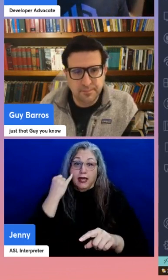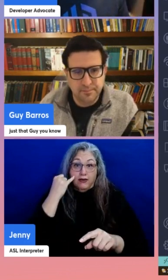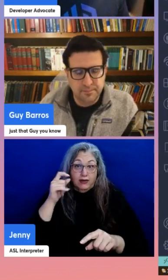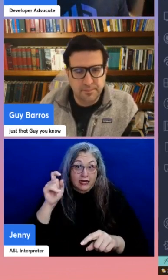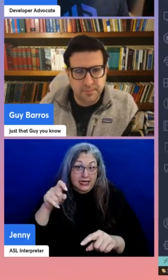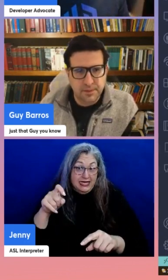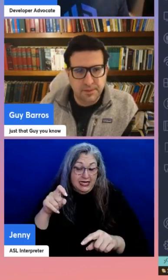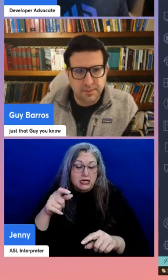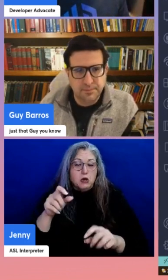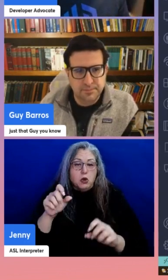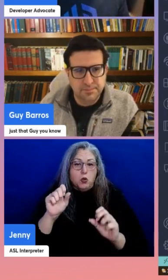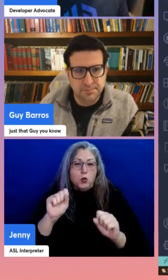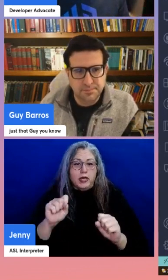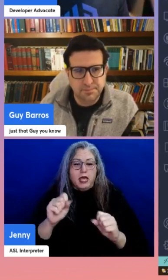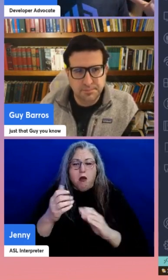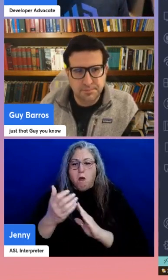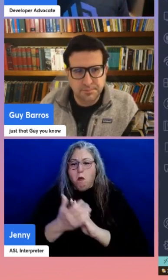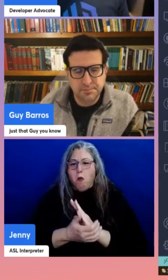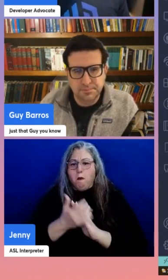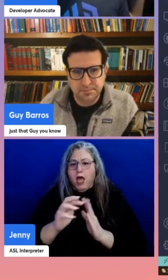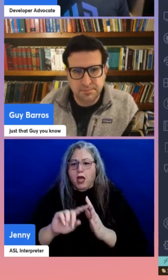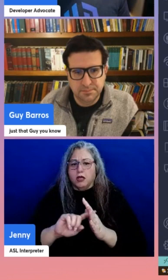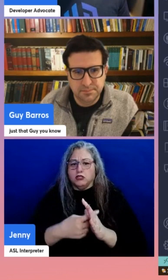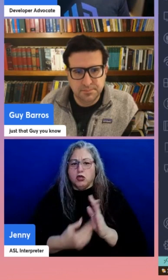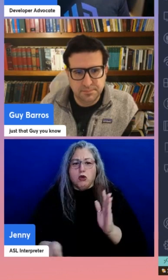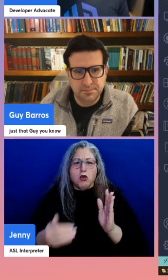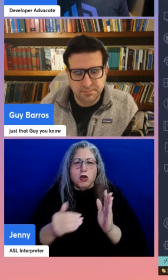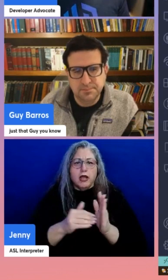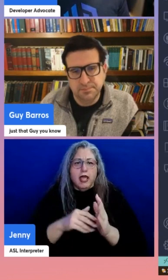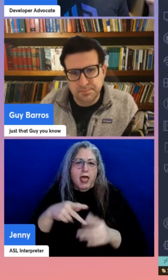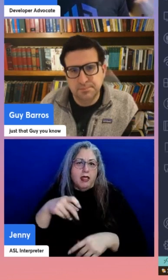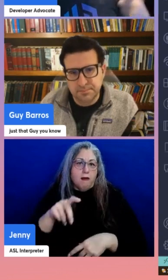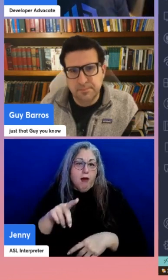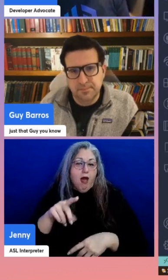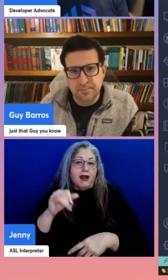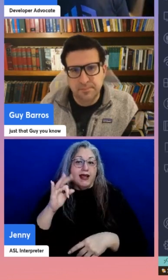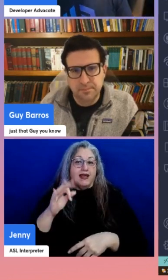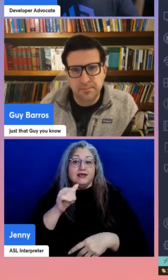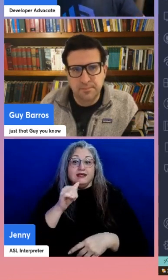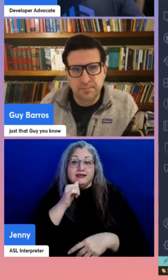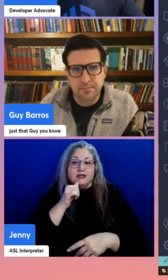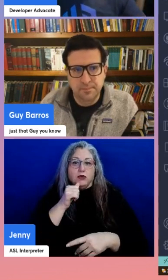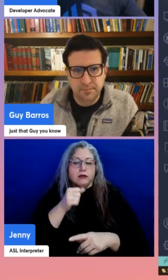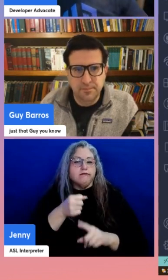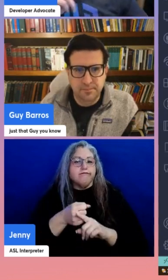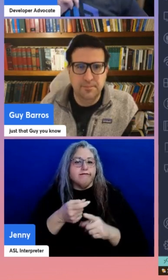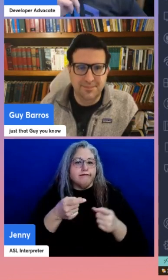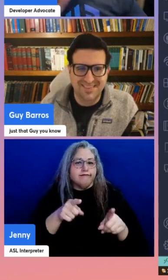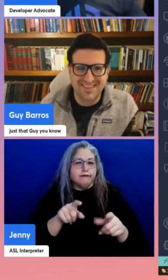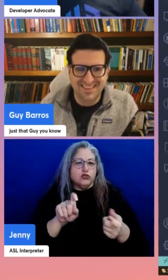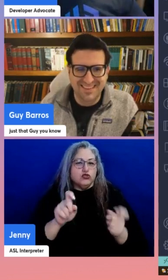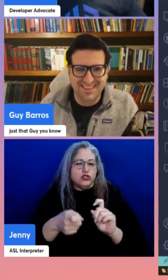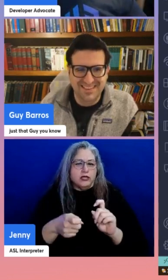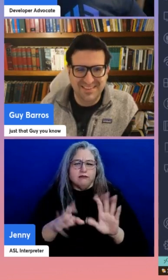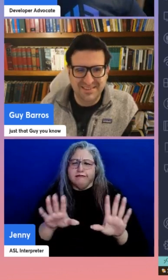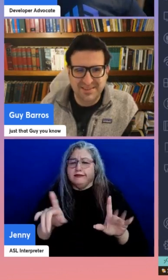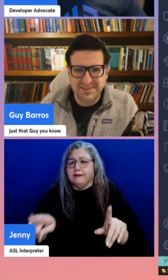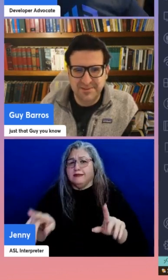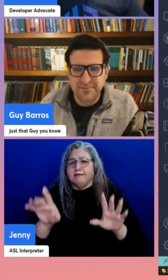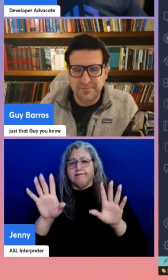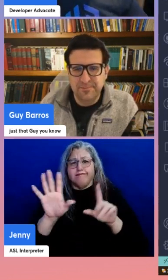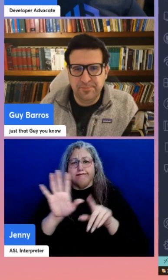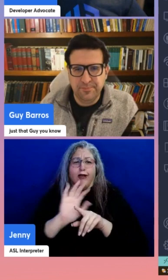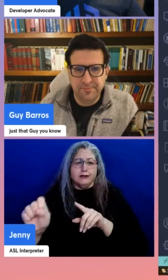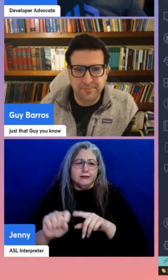we can get it to automatically restart our pods in the instance of the secret changes. It's pretty awesome. Now, I've just